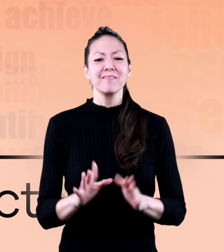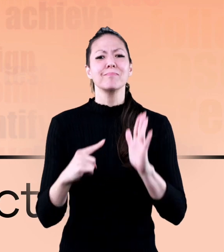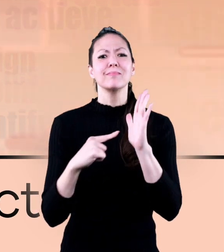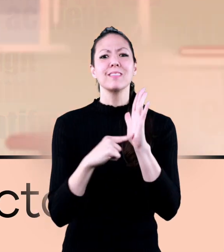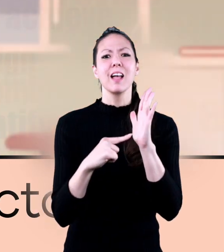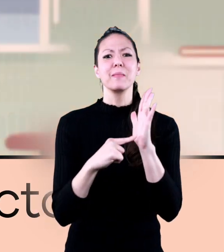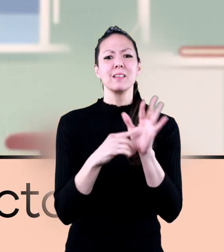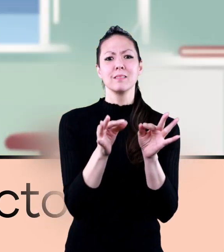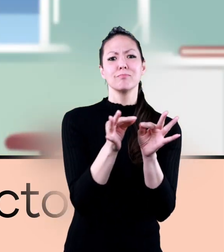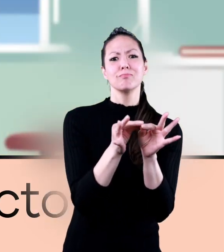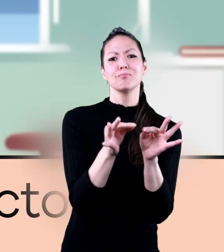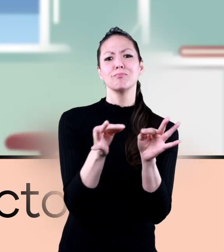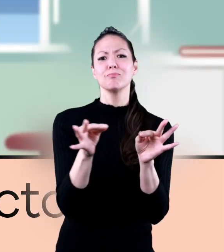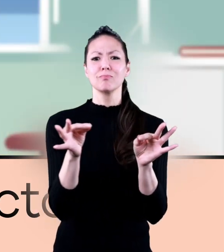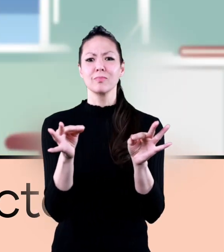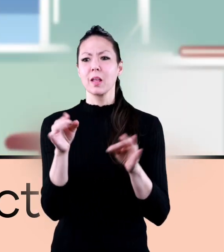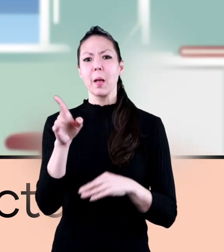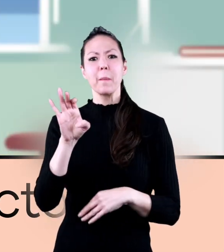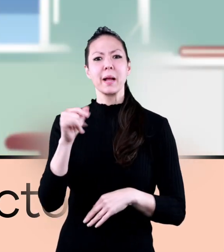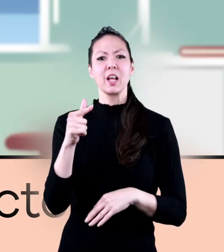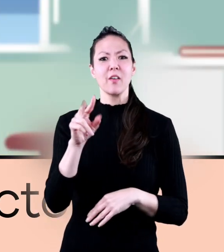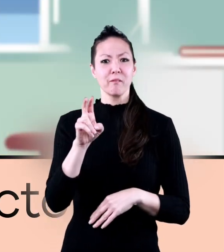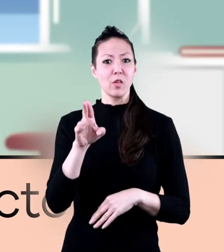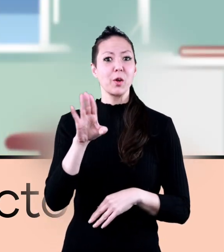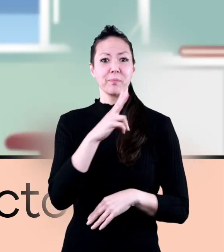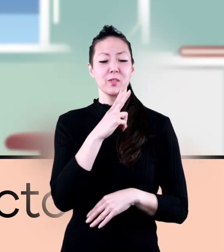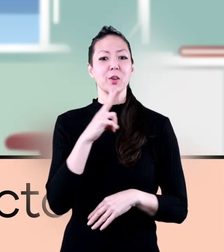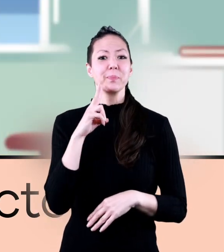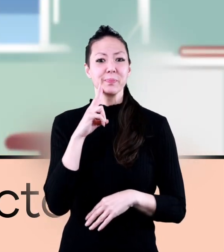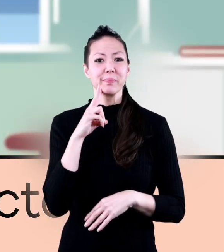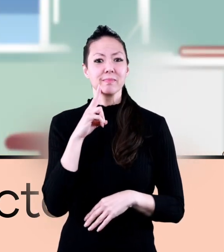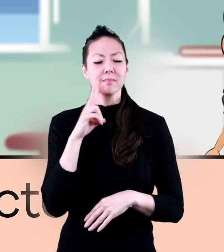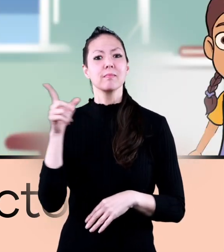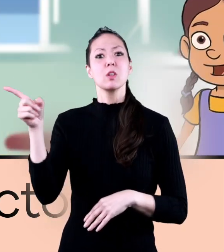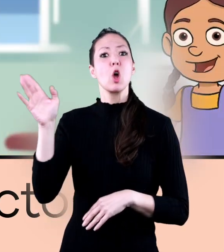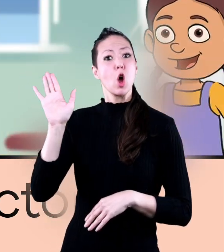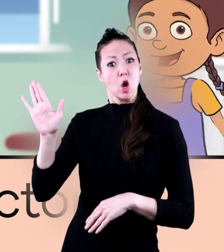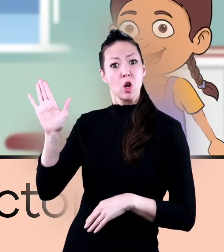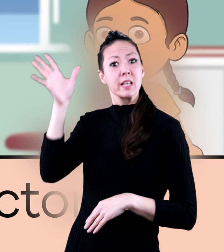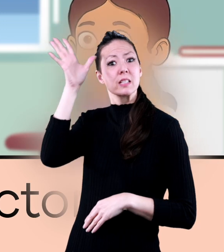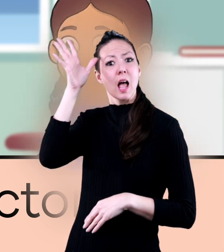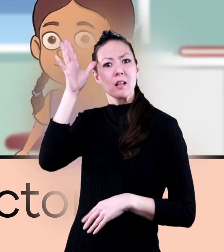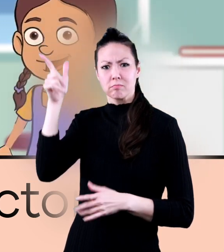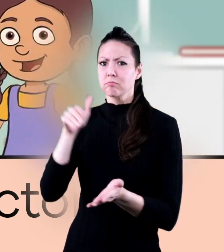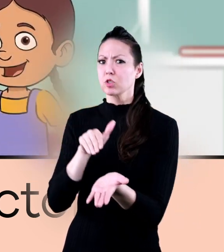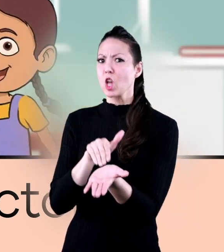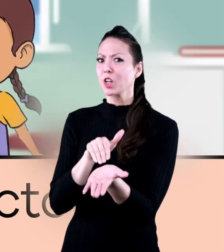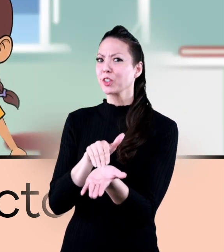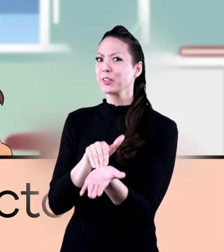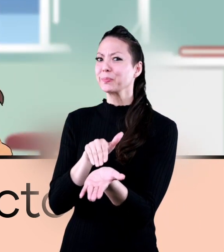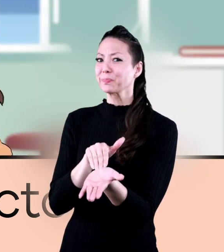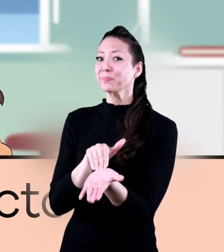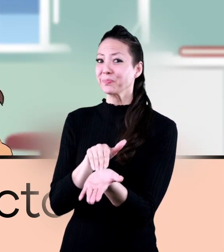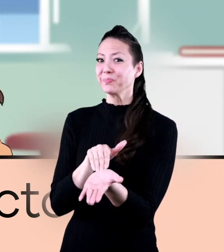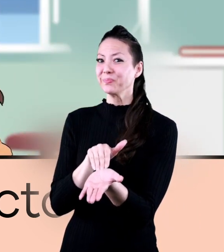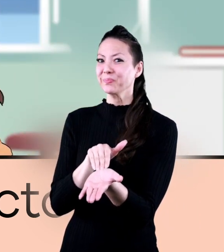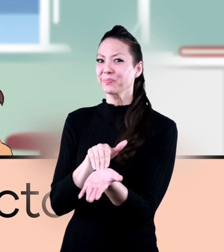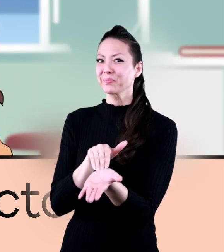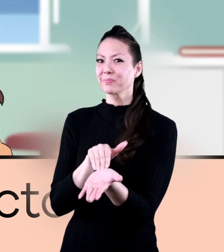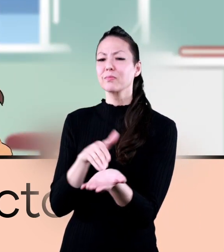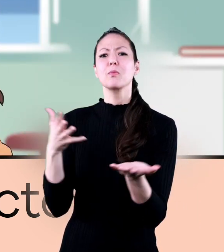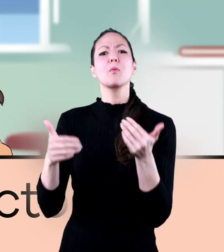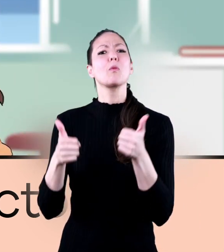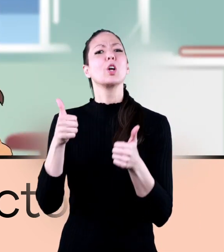ready? Here is an example of a sentence with a being verb in it. Her dad is a